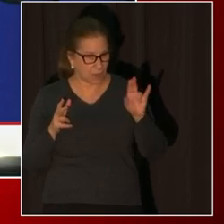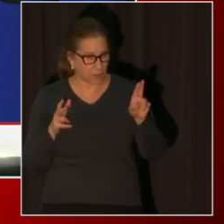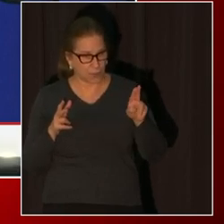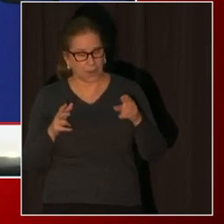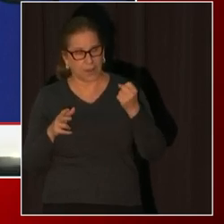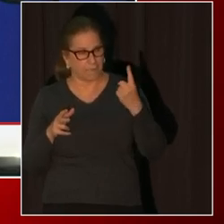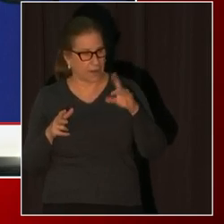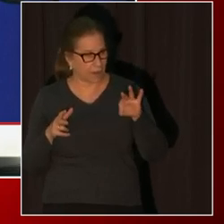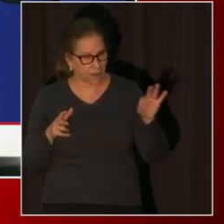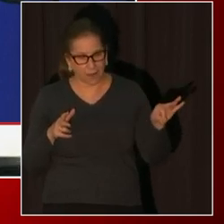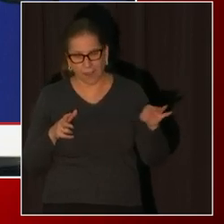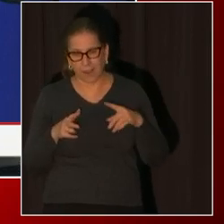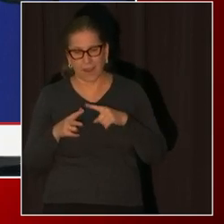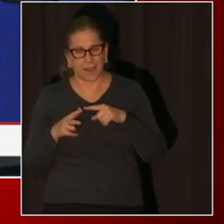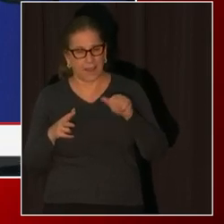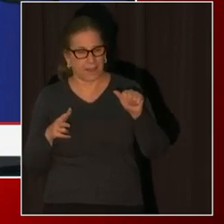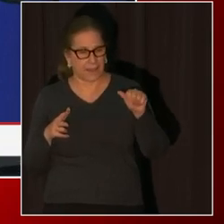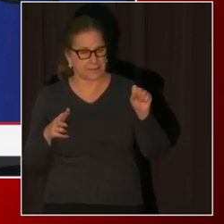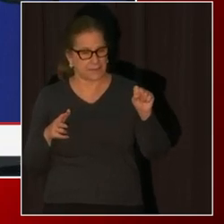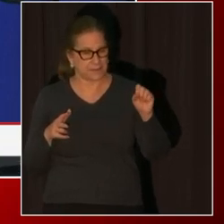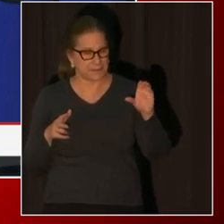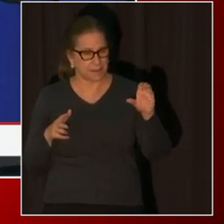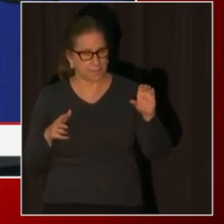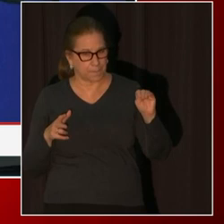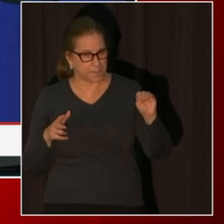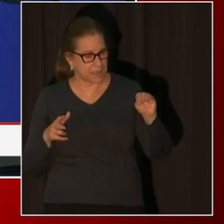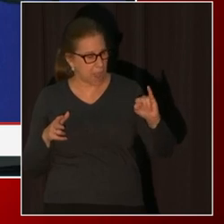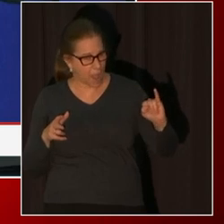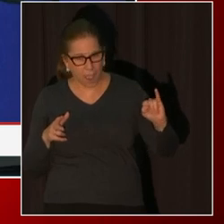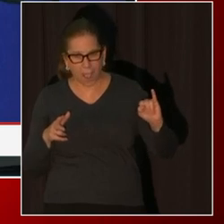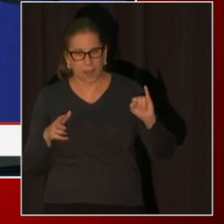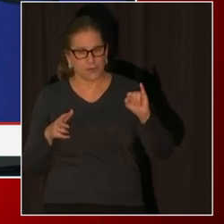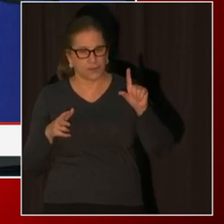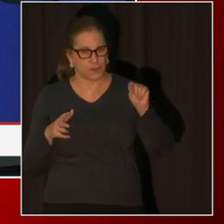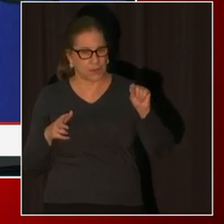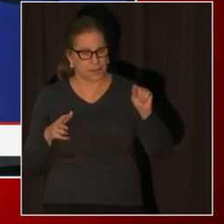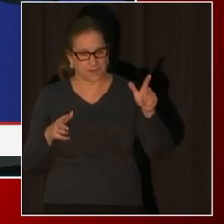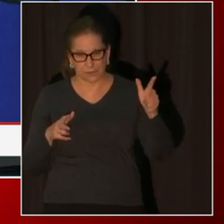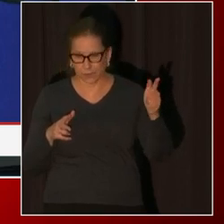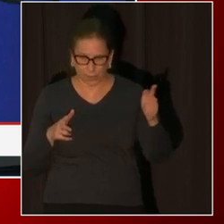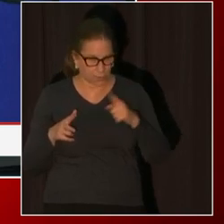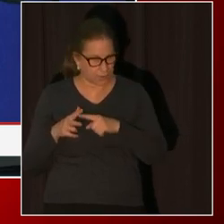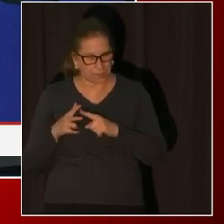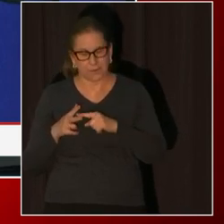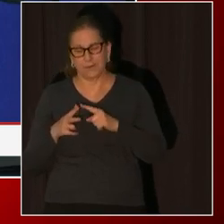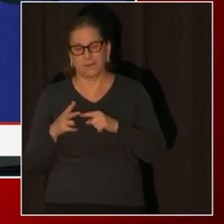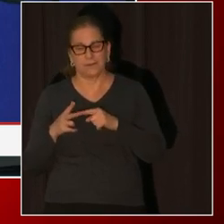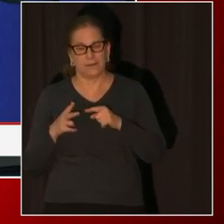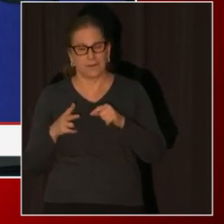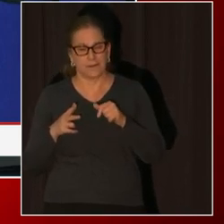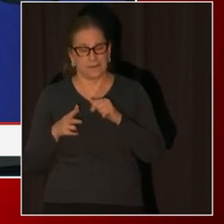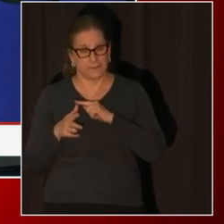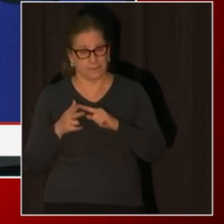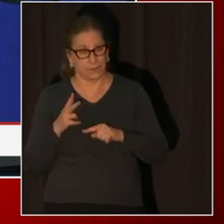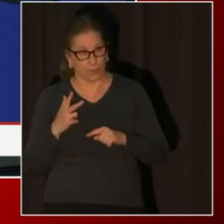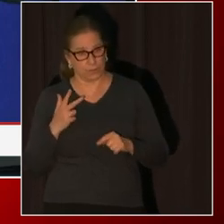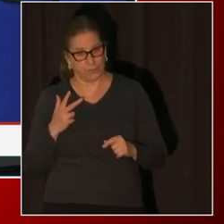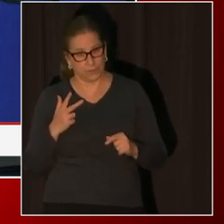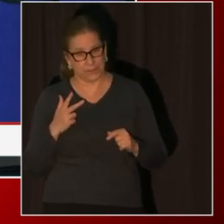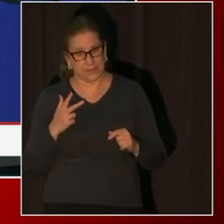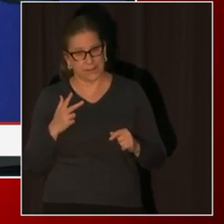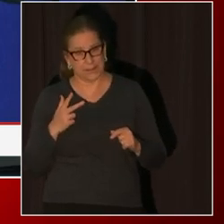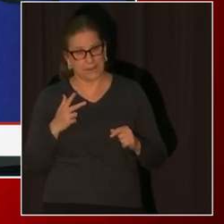and AFSCME 2921. Those 3 units, we are setting aside that negotiated